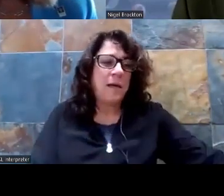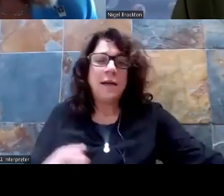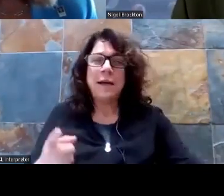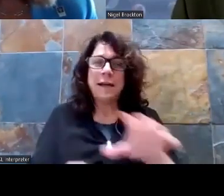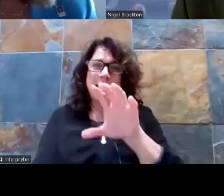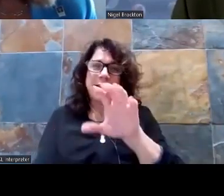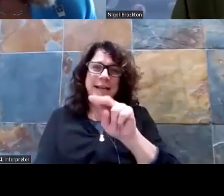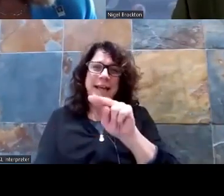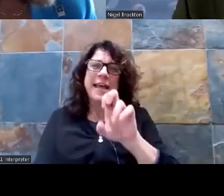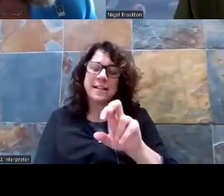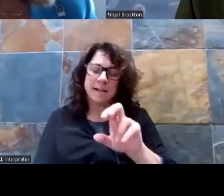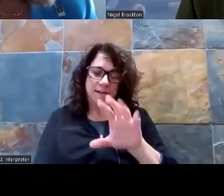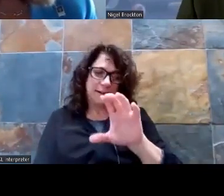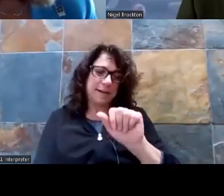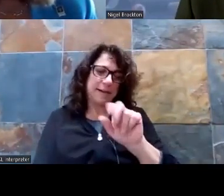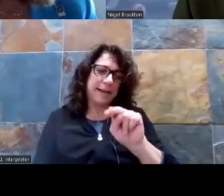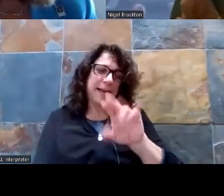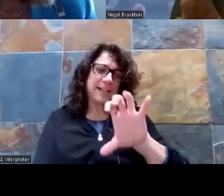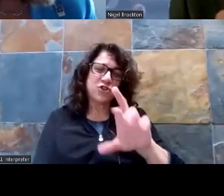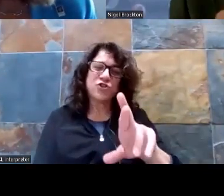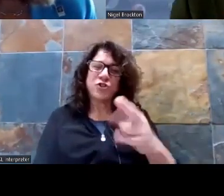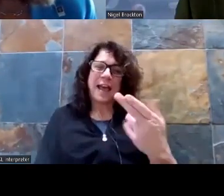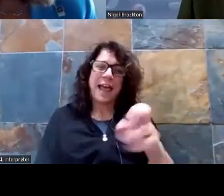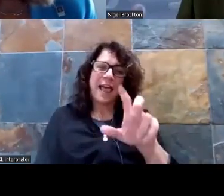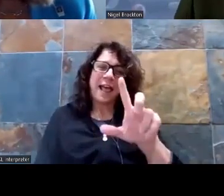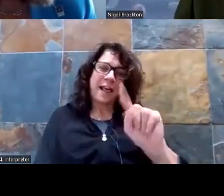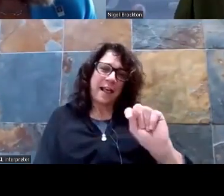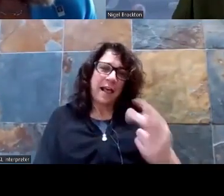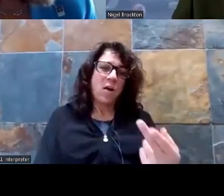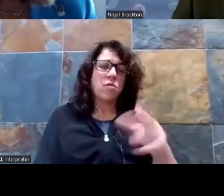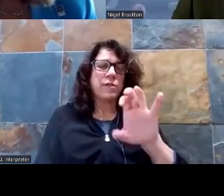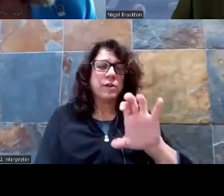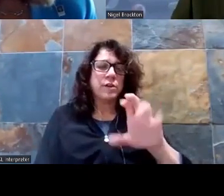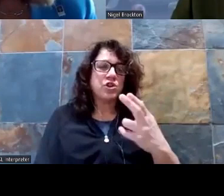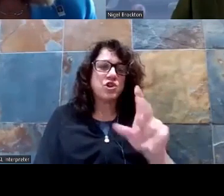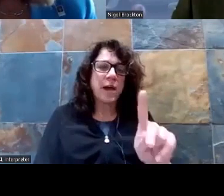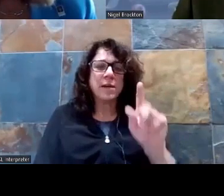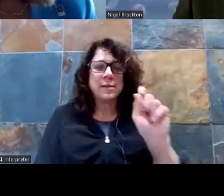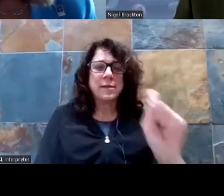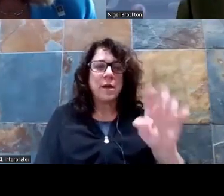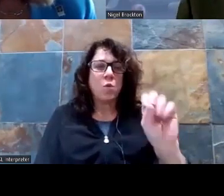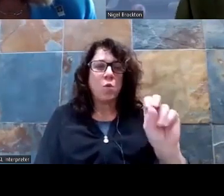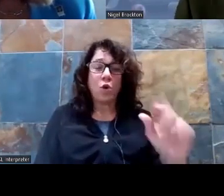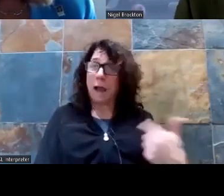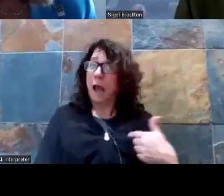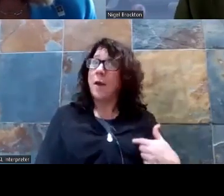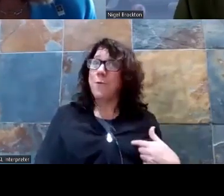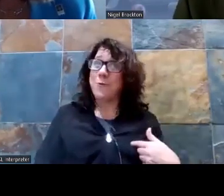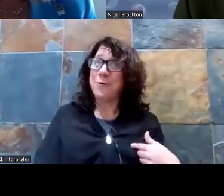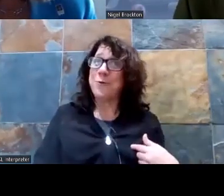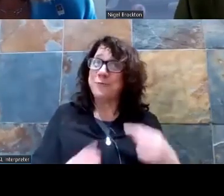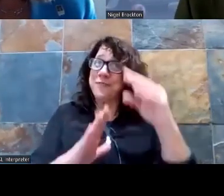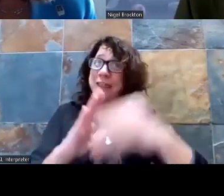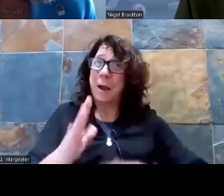Cancerhealthcheck.org. Cancerhealthcheck. Okay, perfect. I'm going to get that done today.